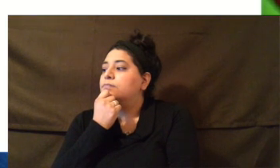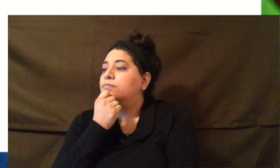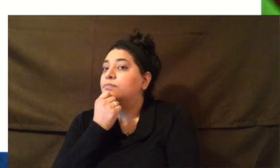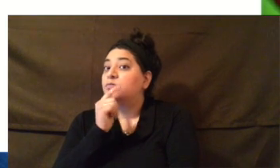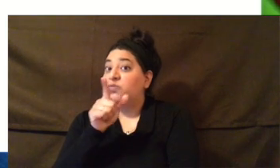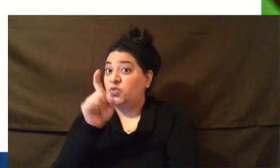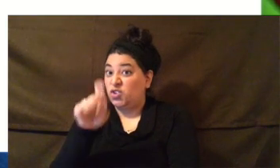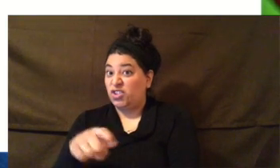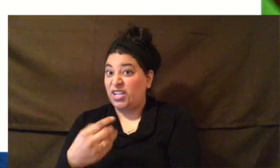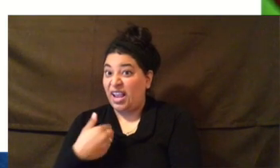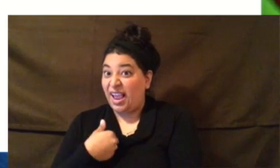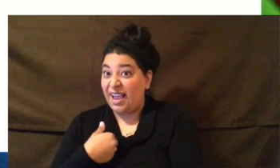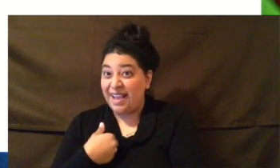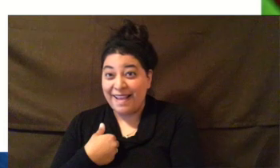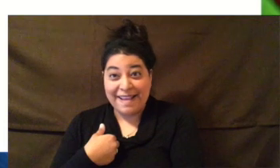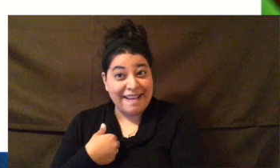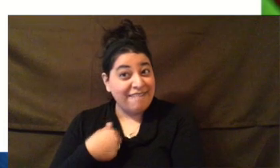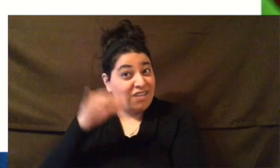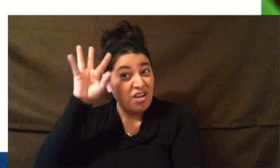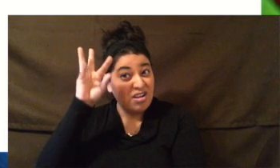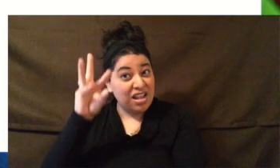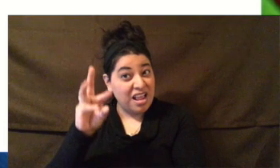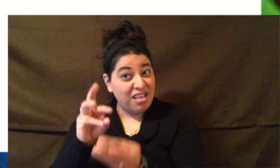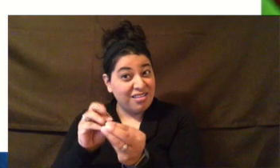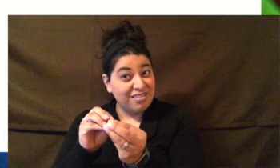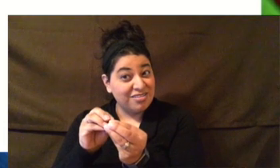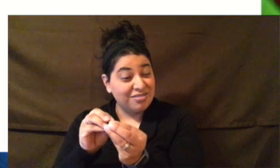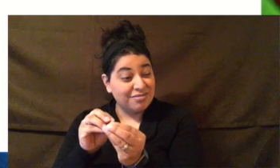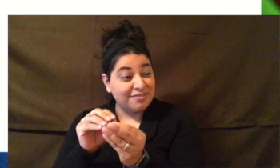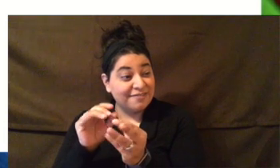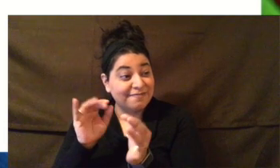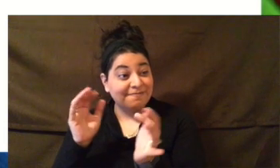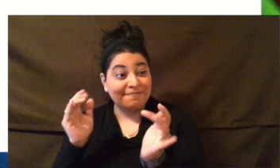You should have gotten a total of